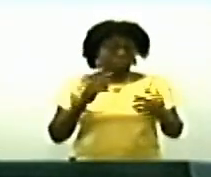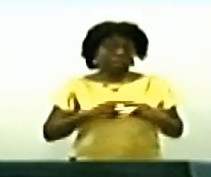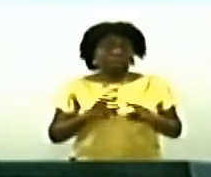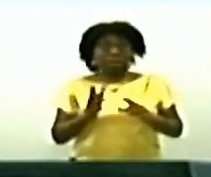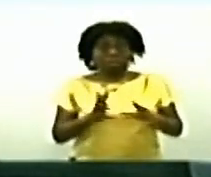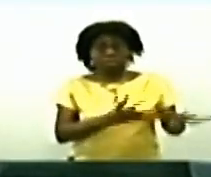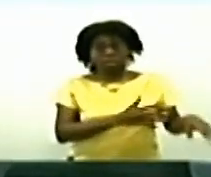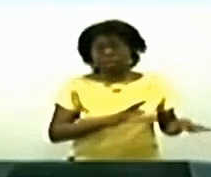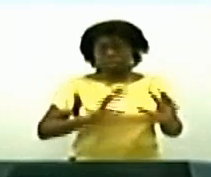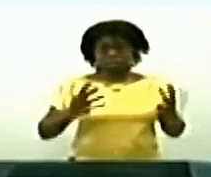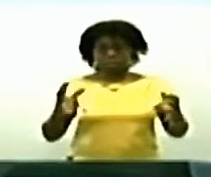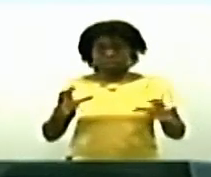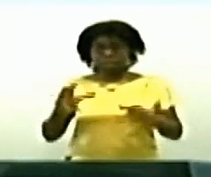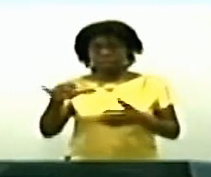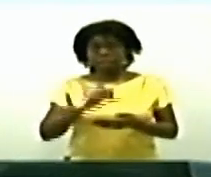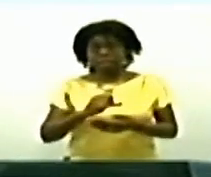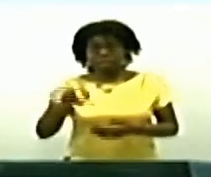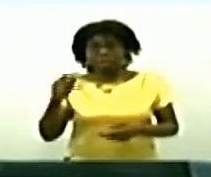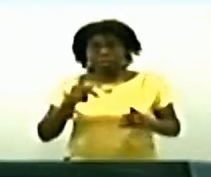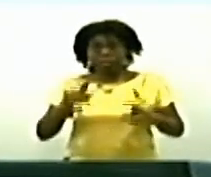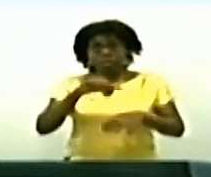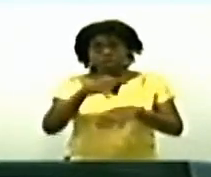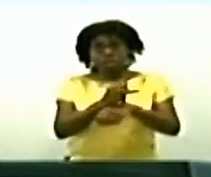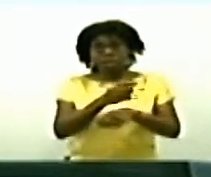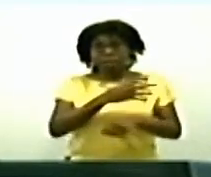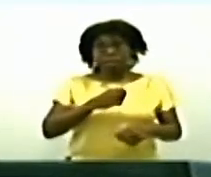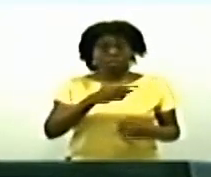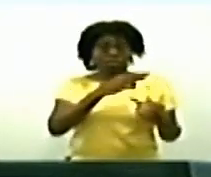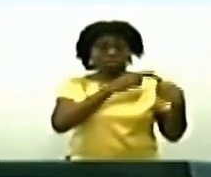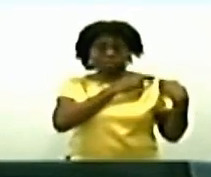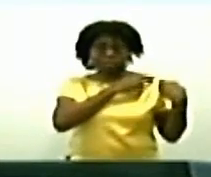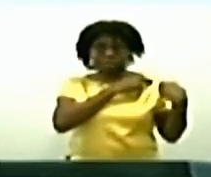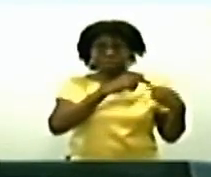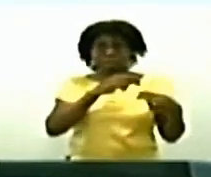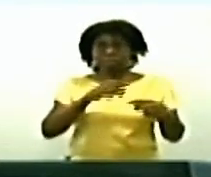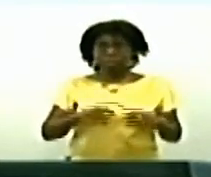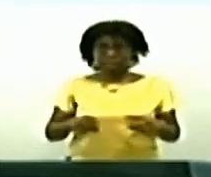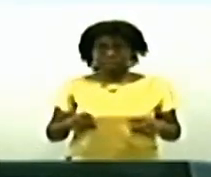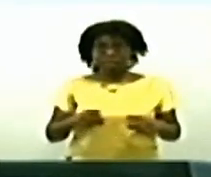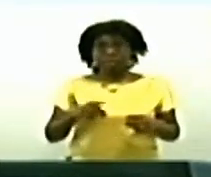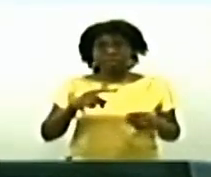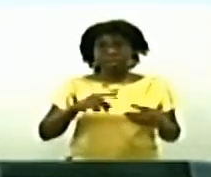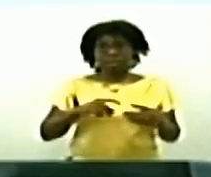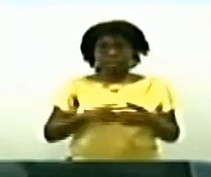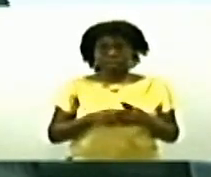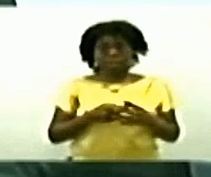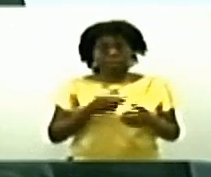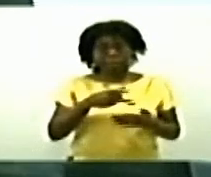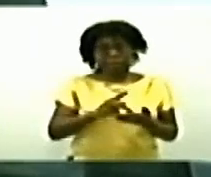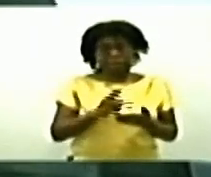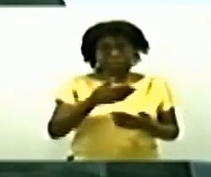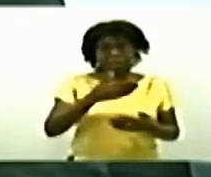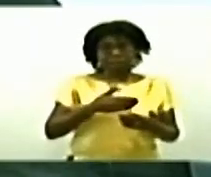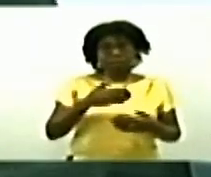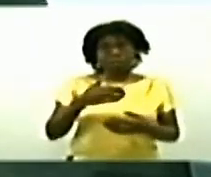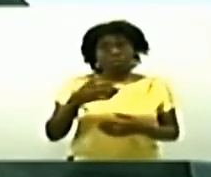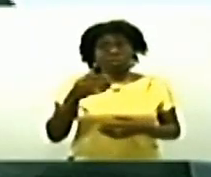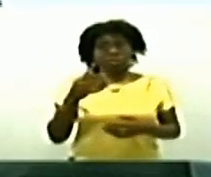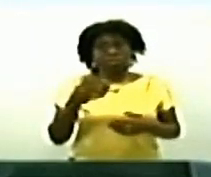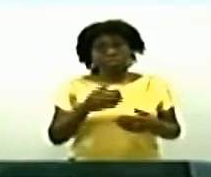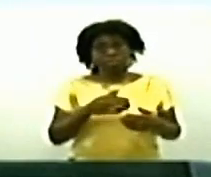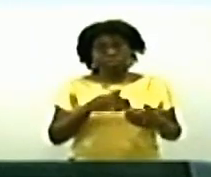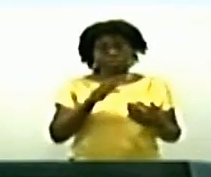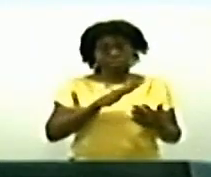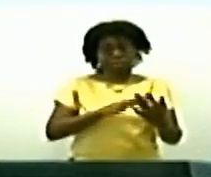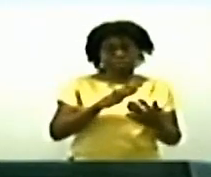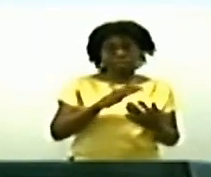anybody's job and responsibility right there. But we're starting pay first before we get to gratuity. So, Mr. President, we believe this is